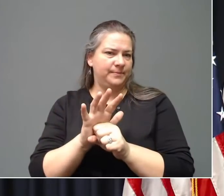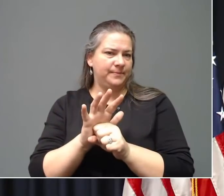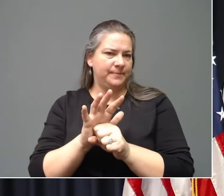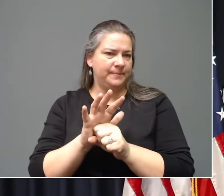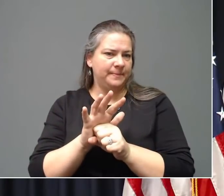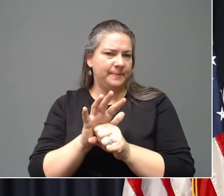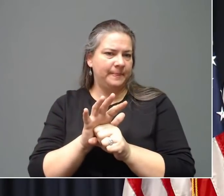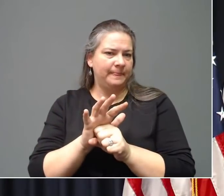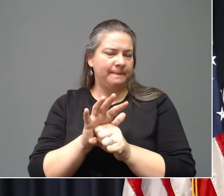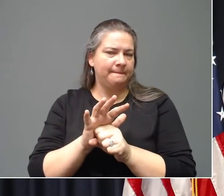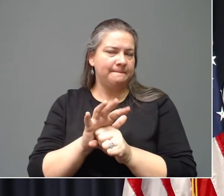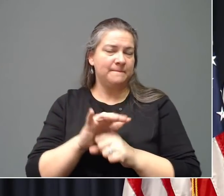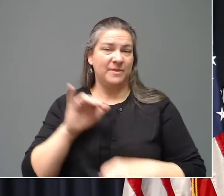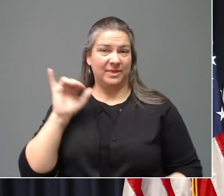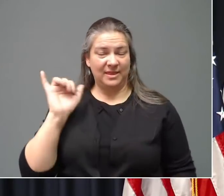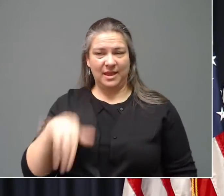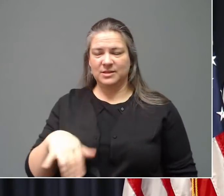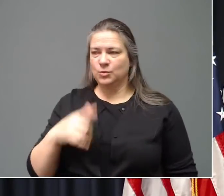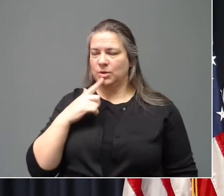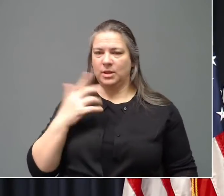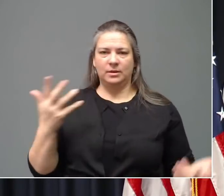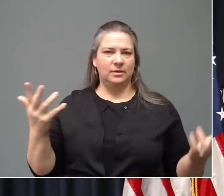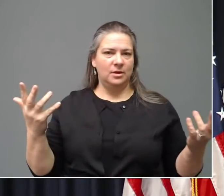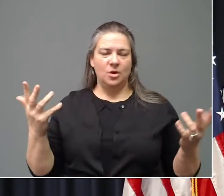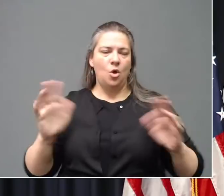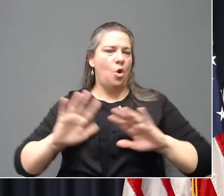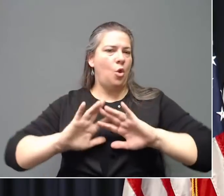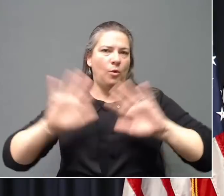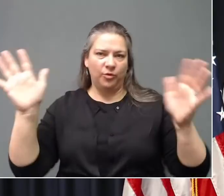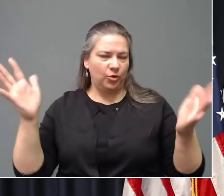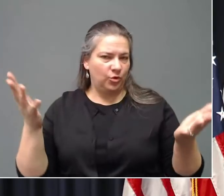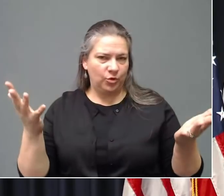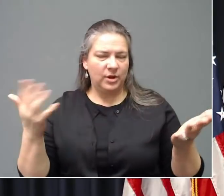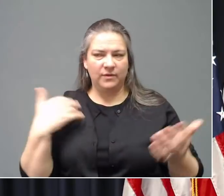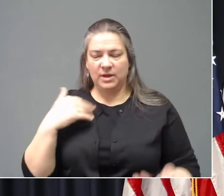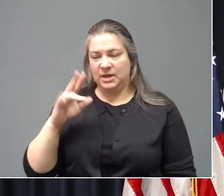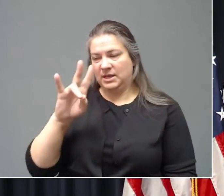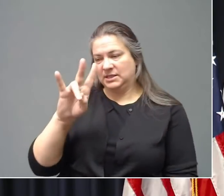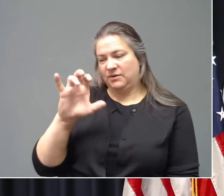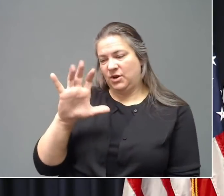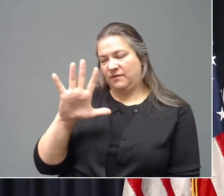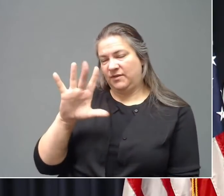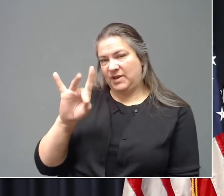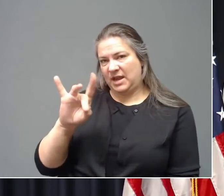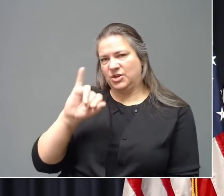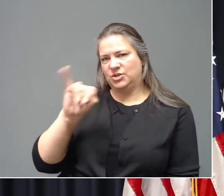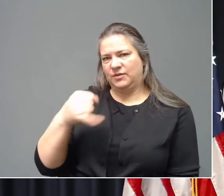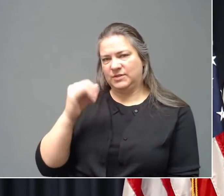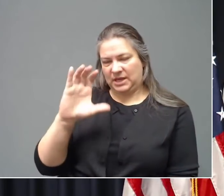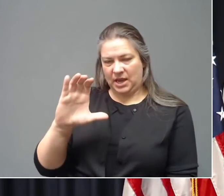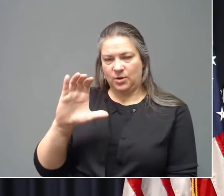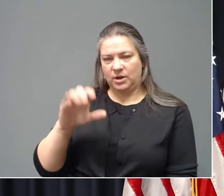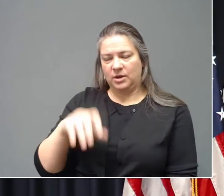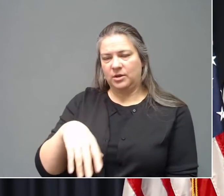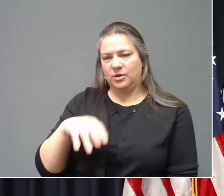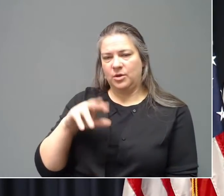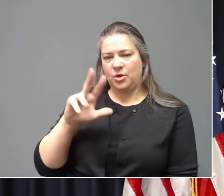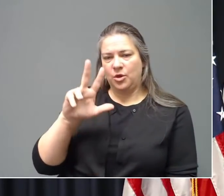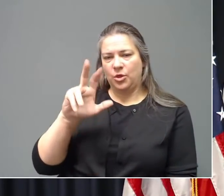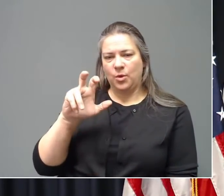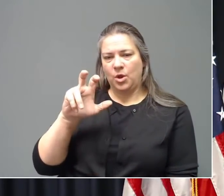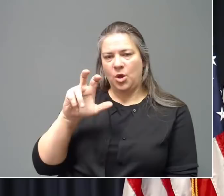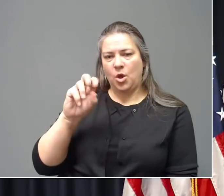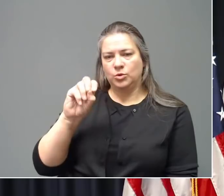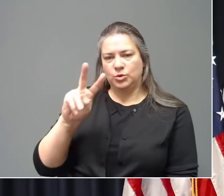These cases are all over, but they include 758 from Jefferson County, 302 from